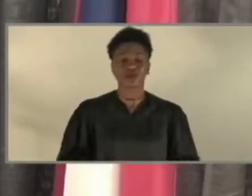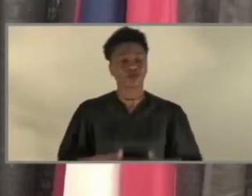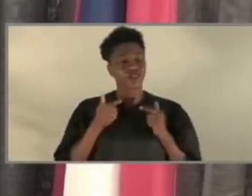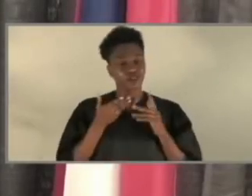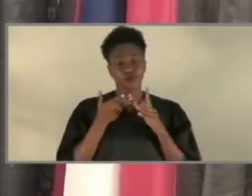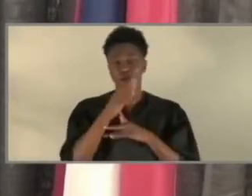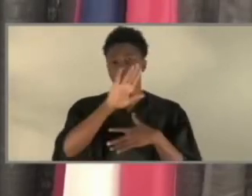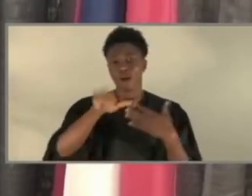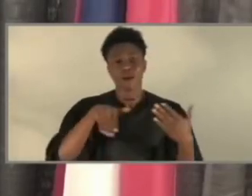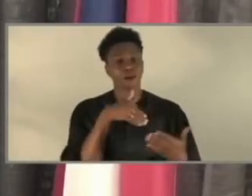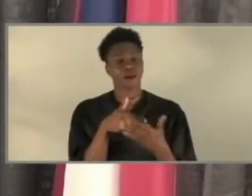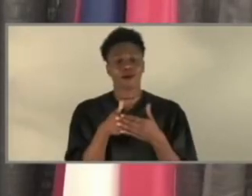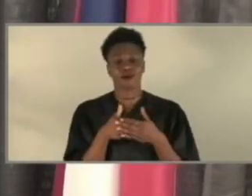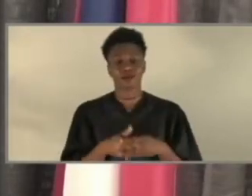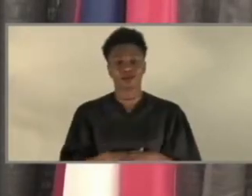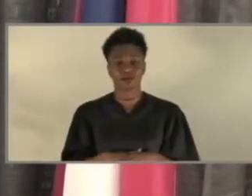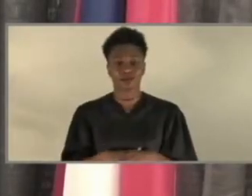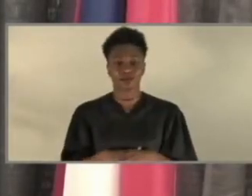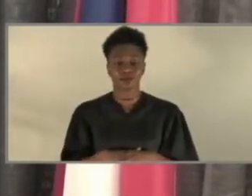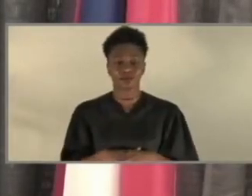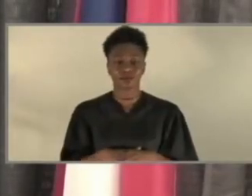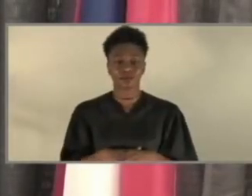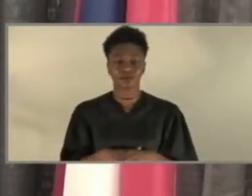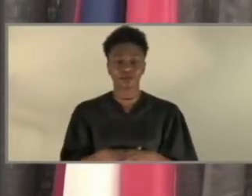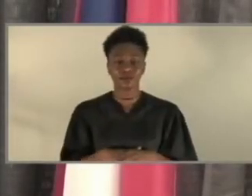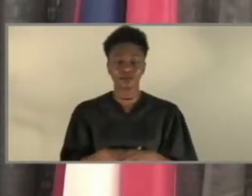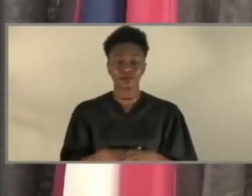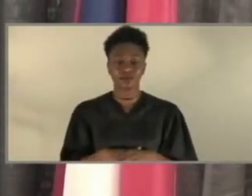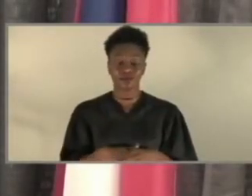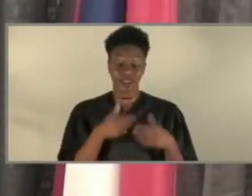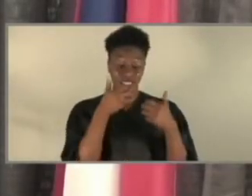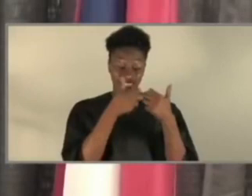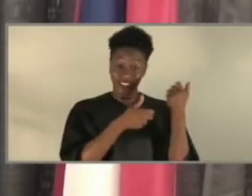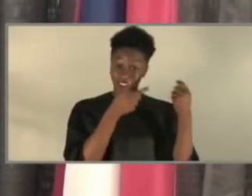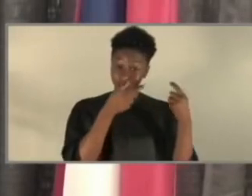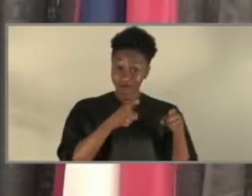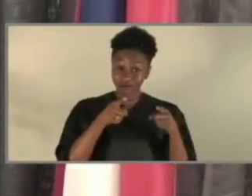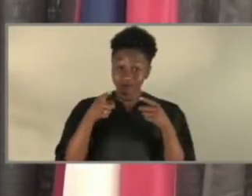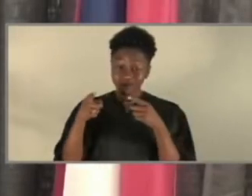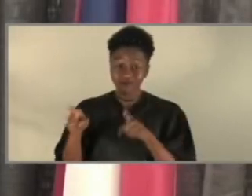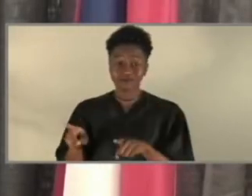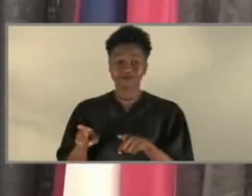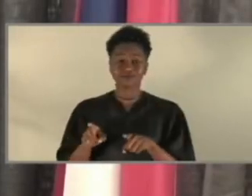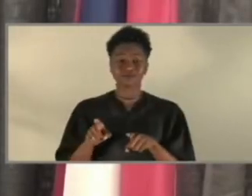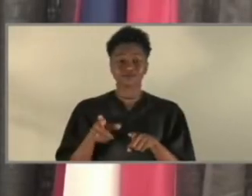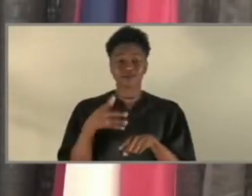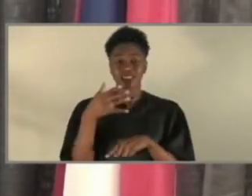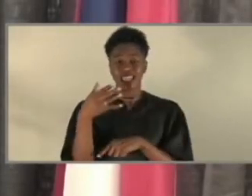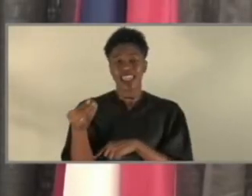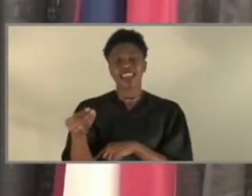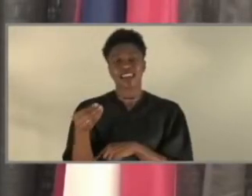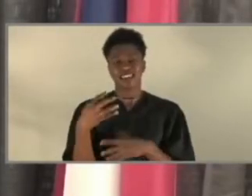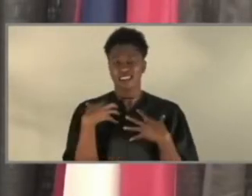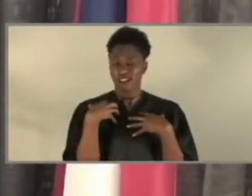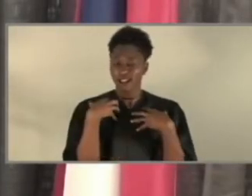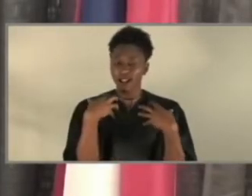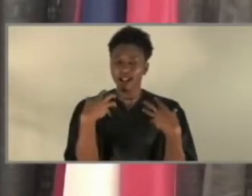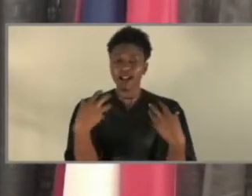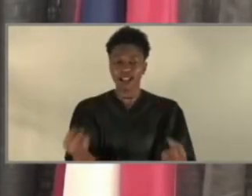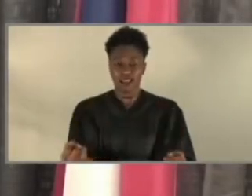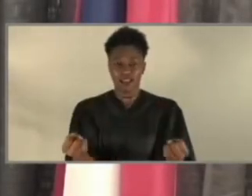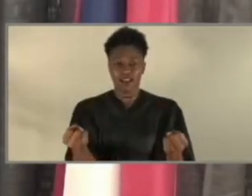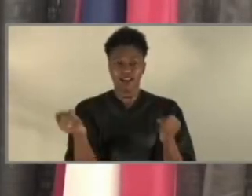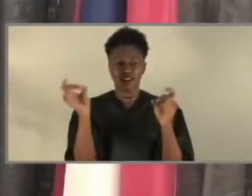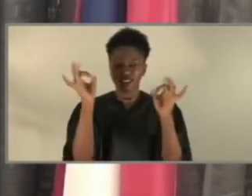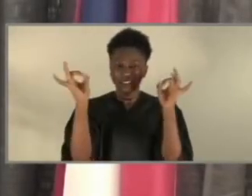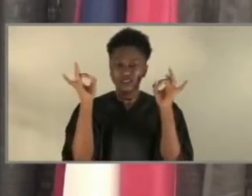all. With each of these storm events and the public health crisis, you were